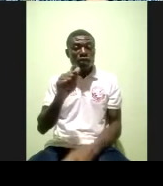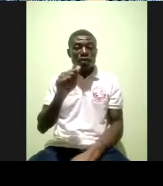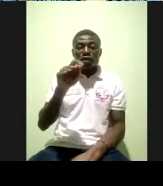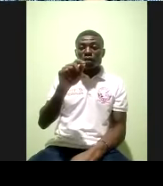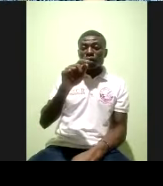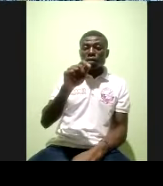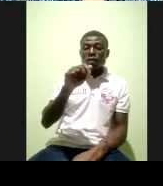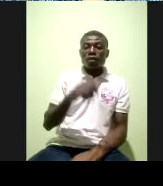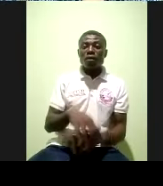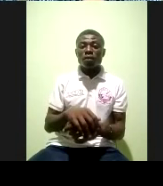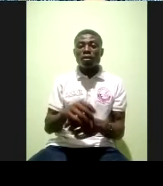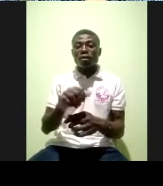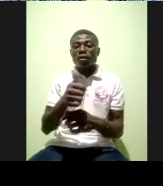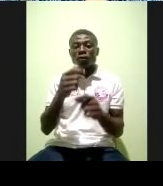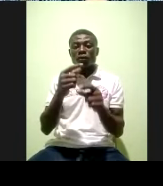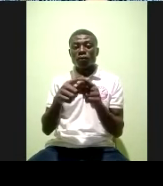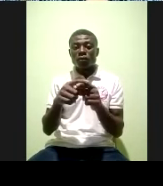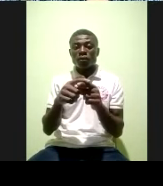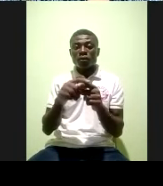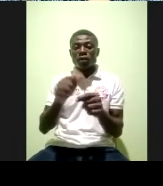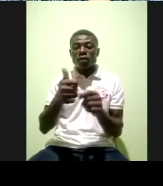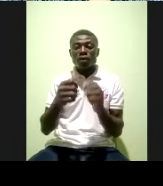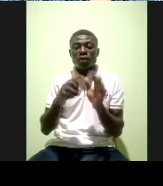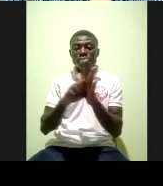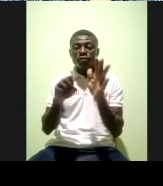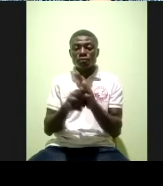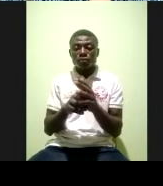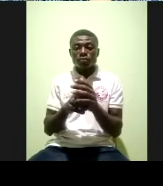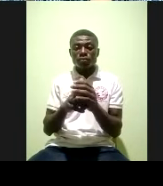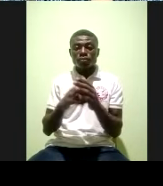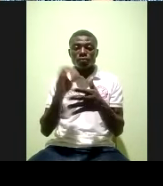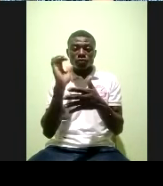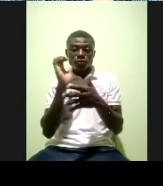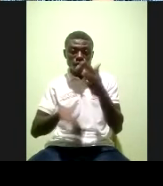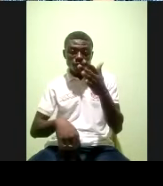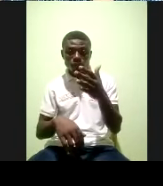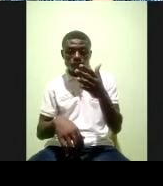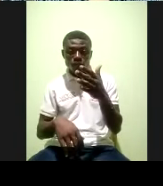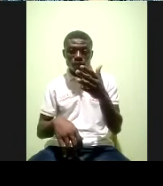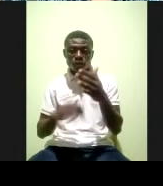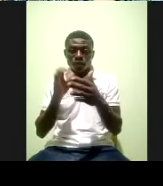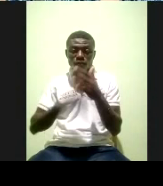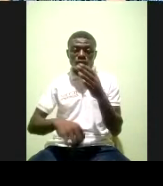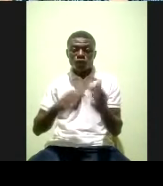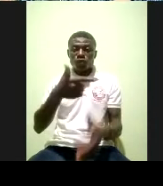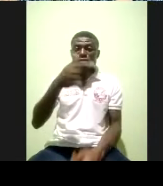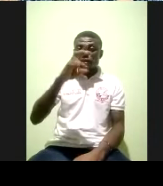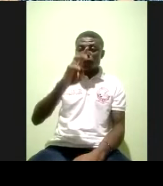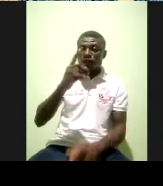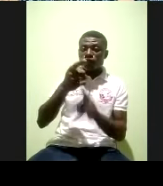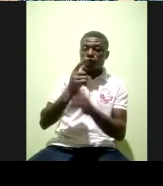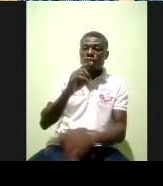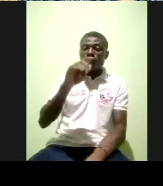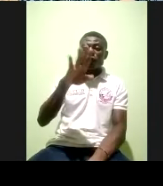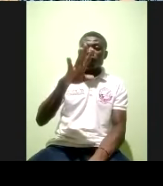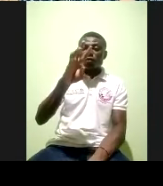And another a small example, subtract 27 from 56. So how they will do